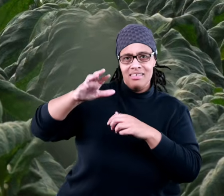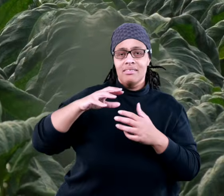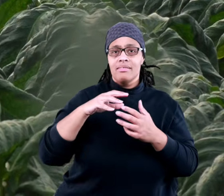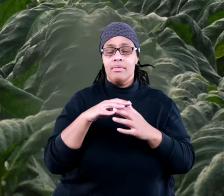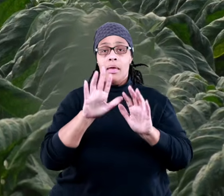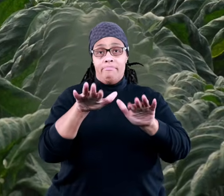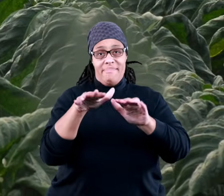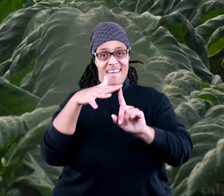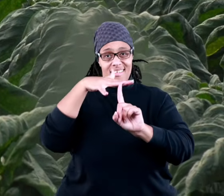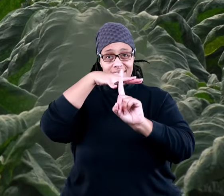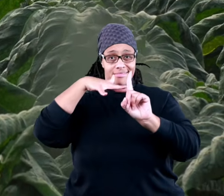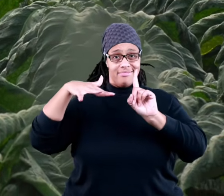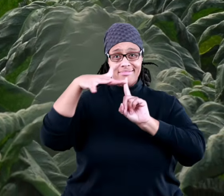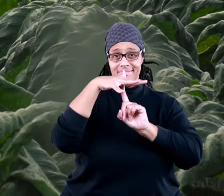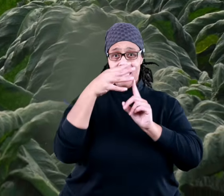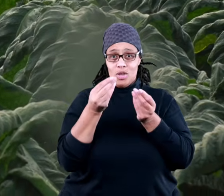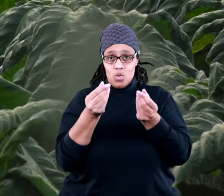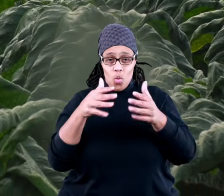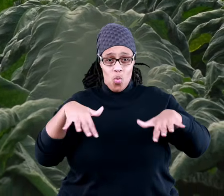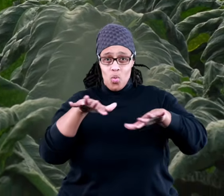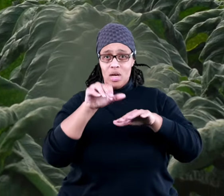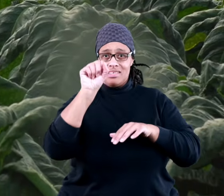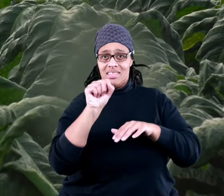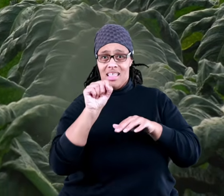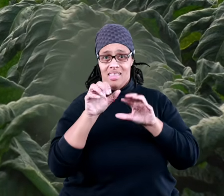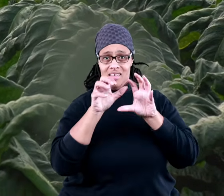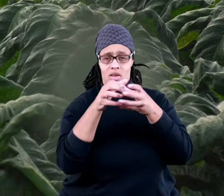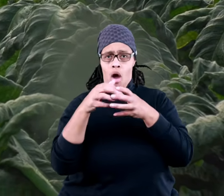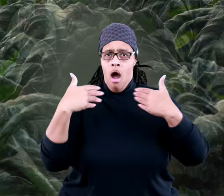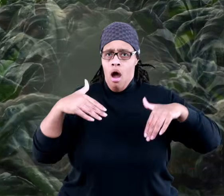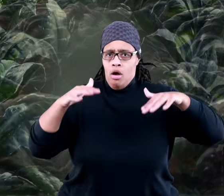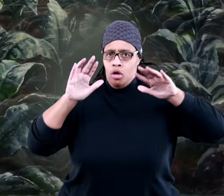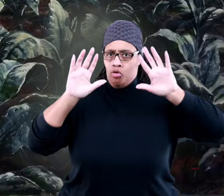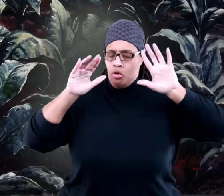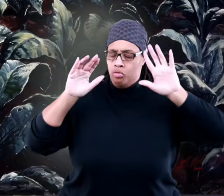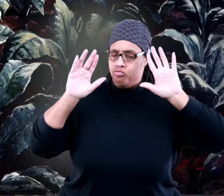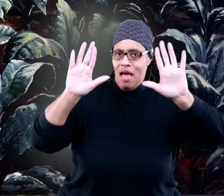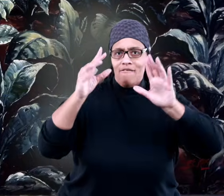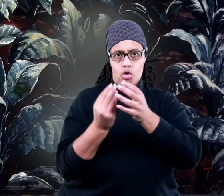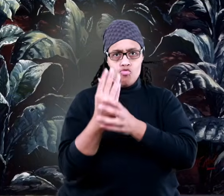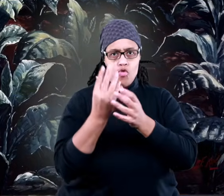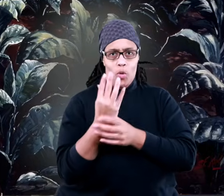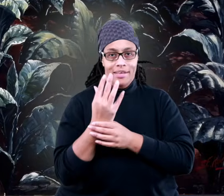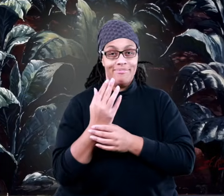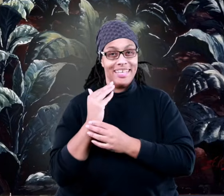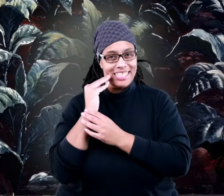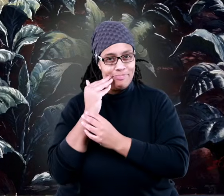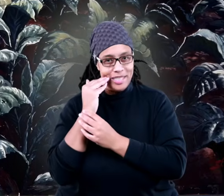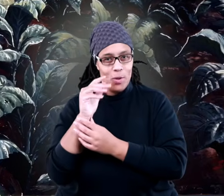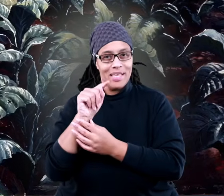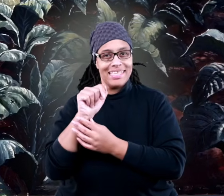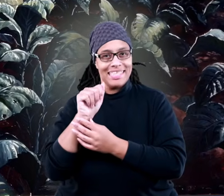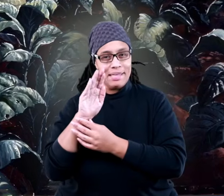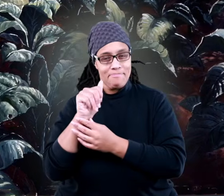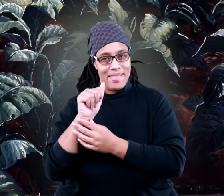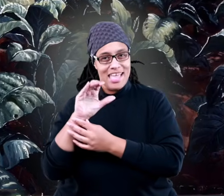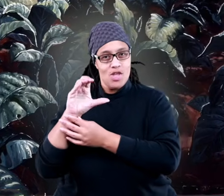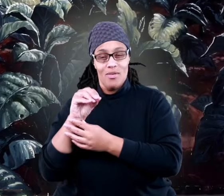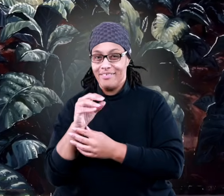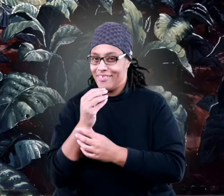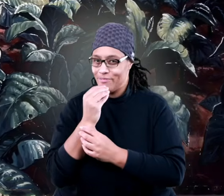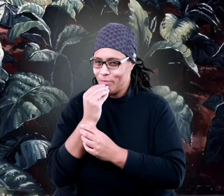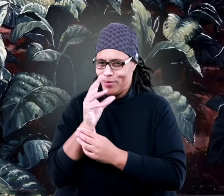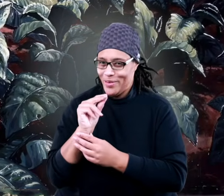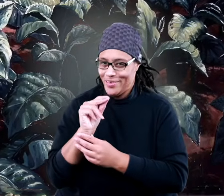Well, the climate and the soil in the southern colonies were great for growing tobacco. Yep, that's